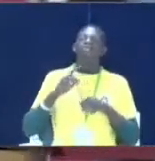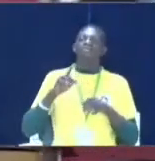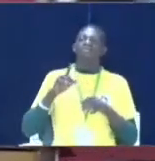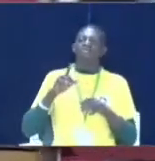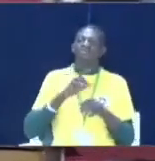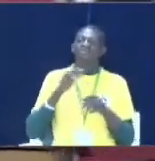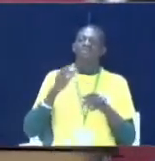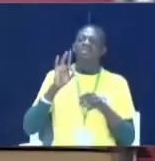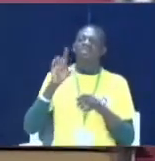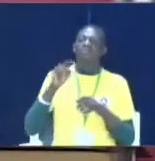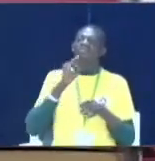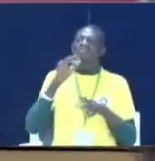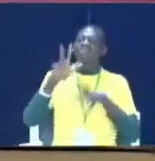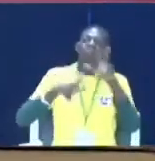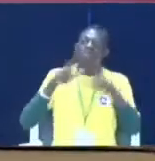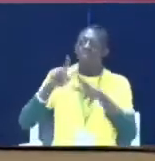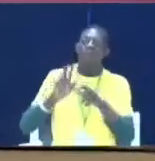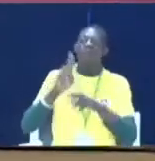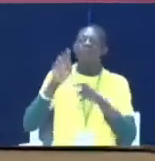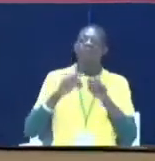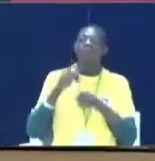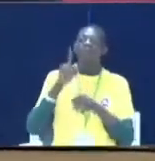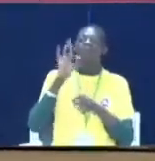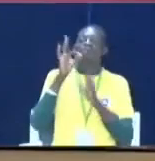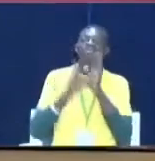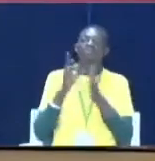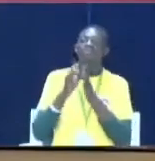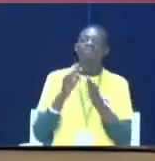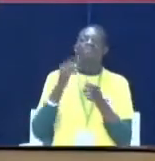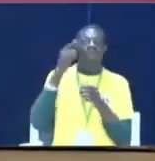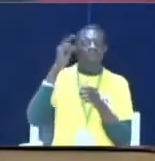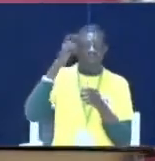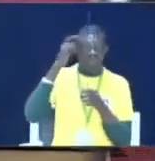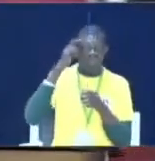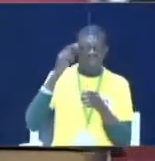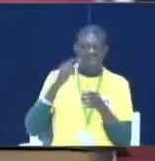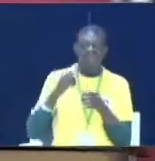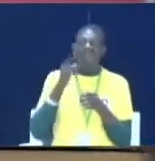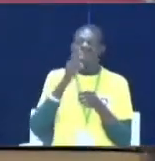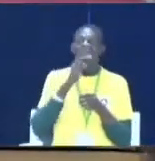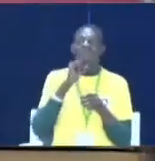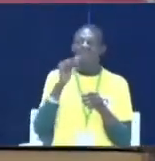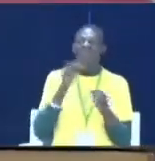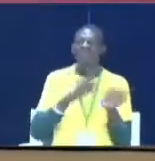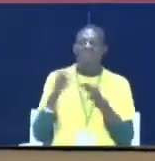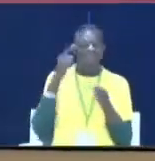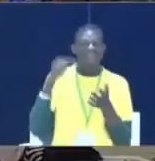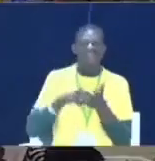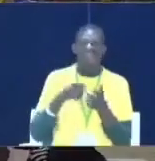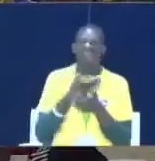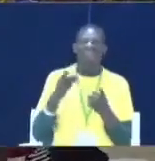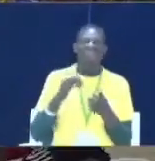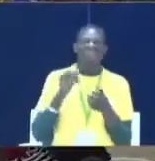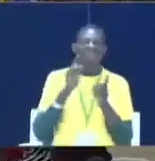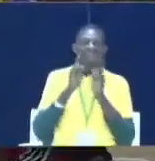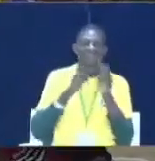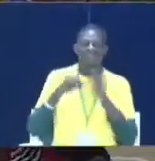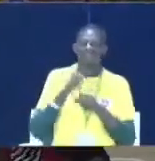81-year-old man is still doing prayer work up and down. You sleep 8 hours in a day, you save for your mental health. Oh God, you are not ready for this thing we are talking about.